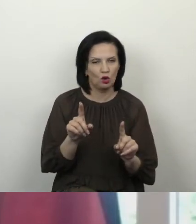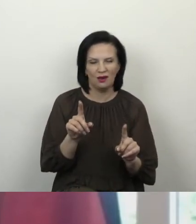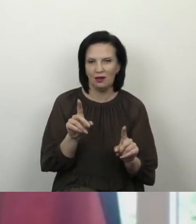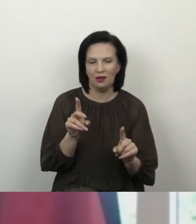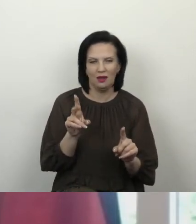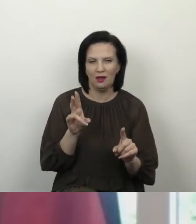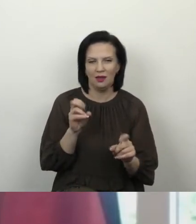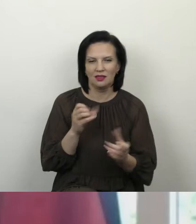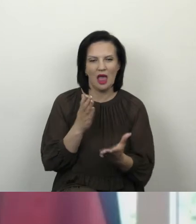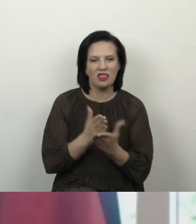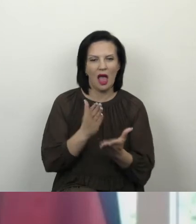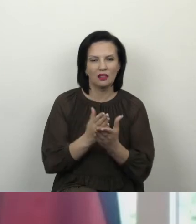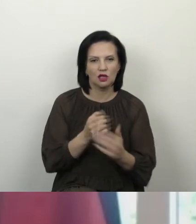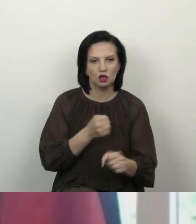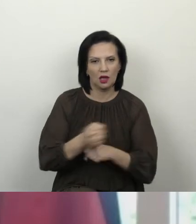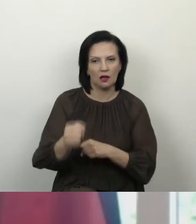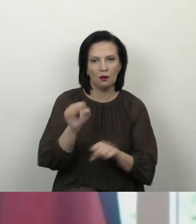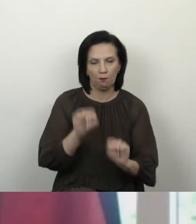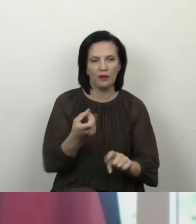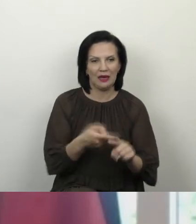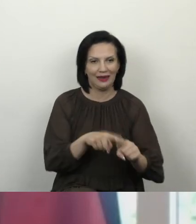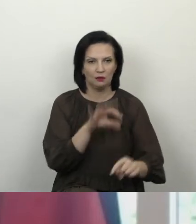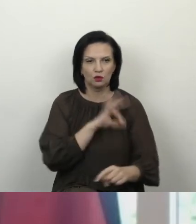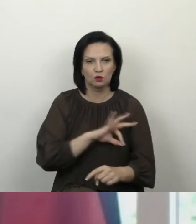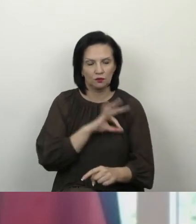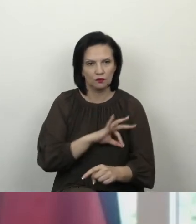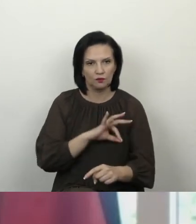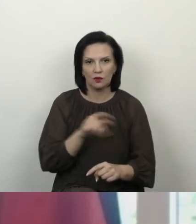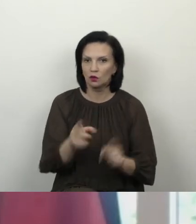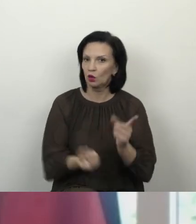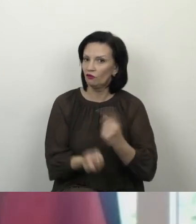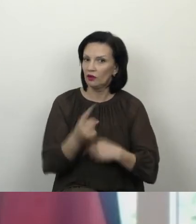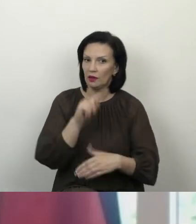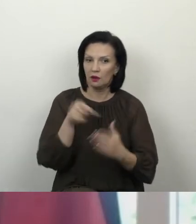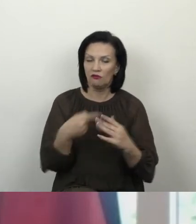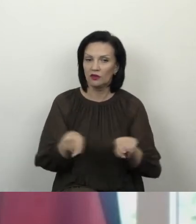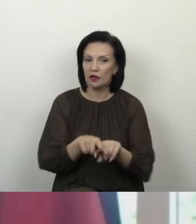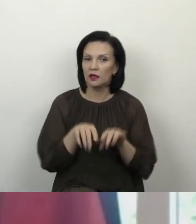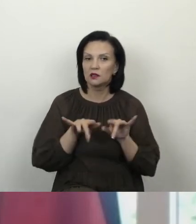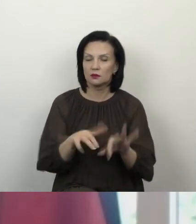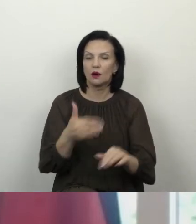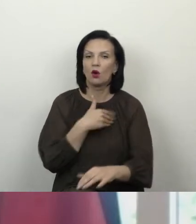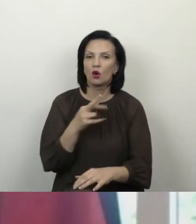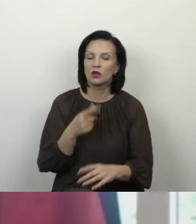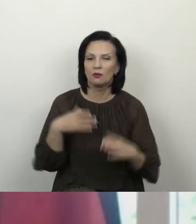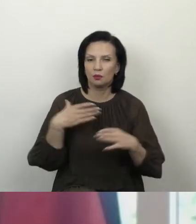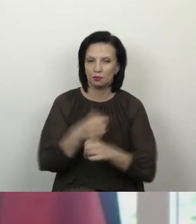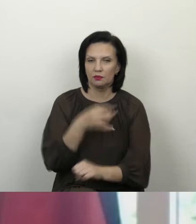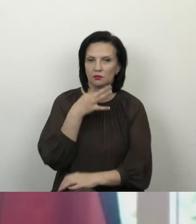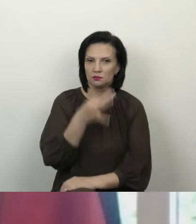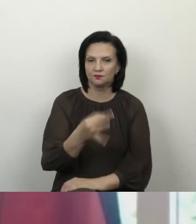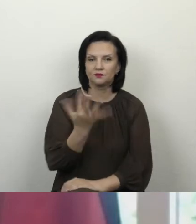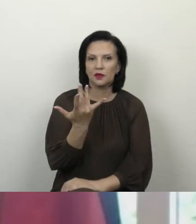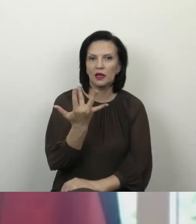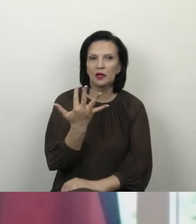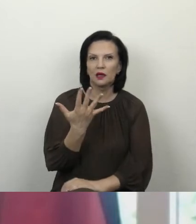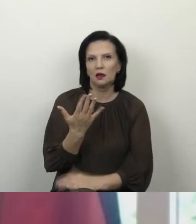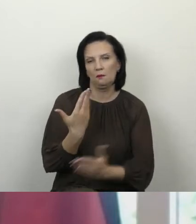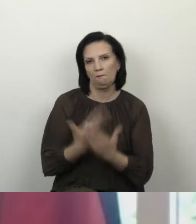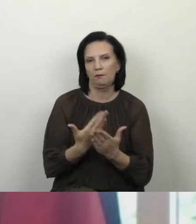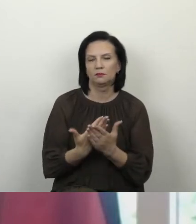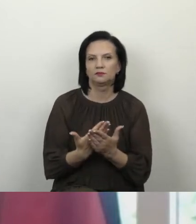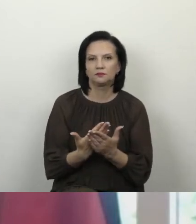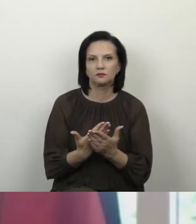That's a question in those cases. I would like to briefly outline a few examples from the, let me